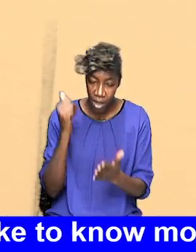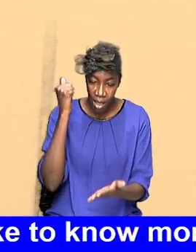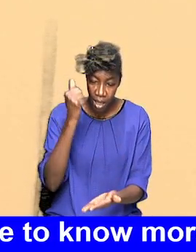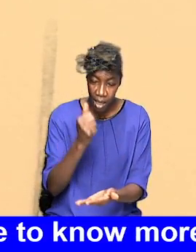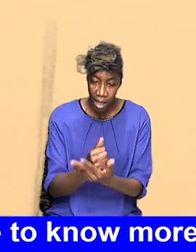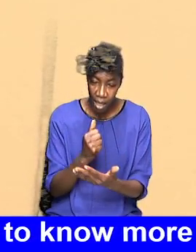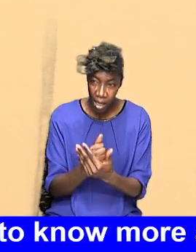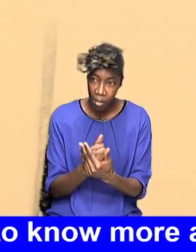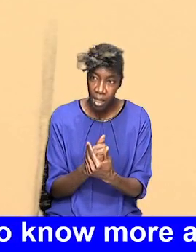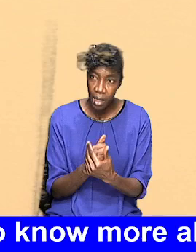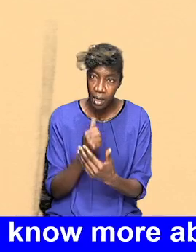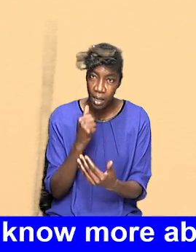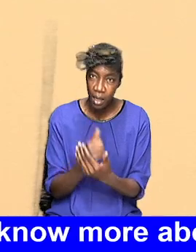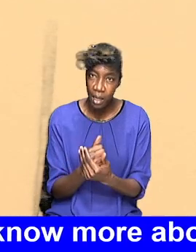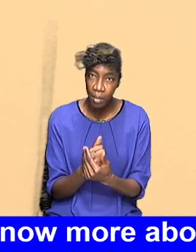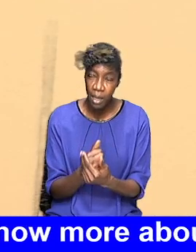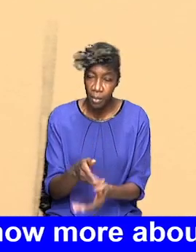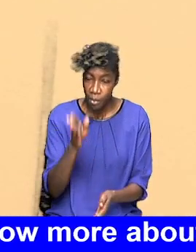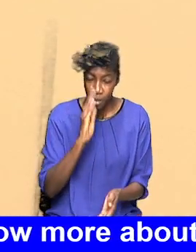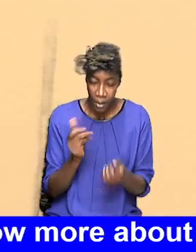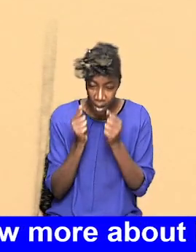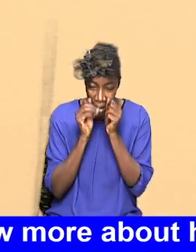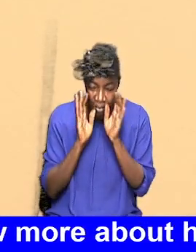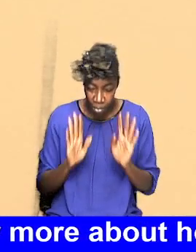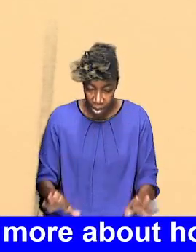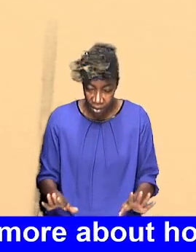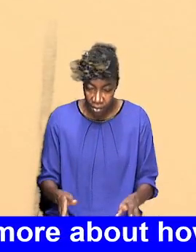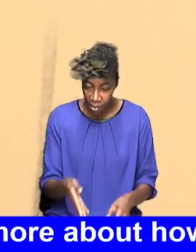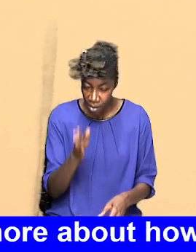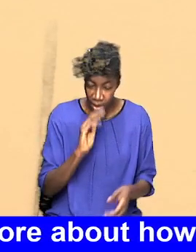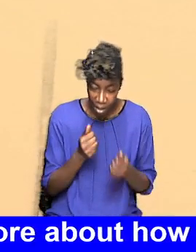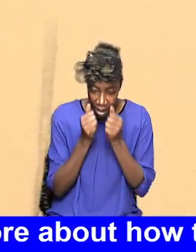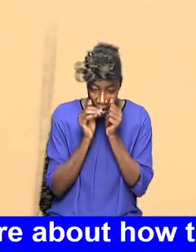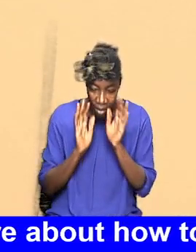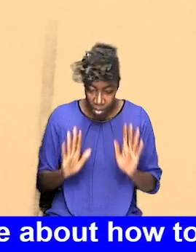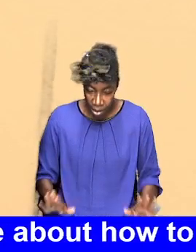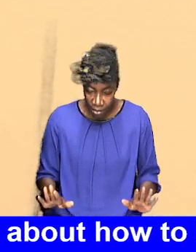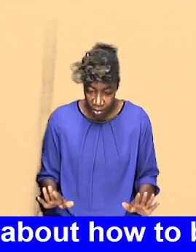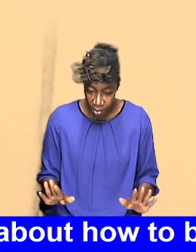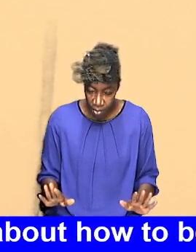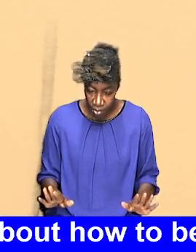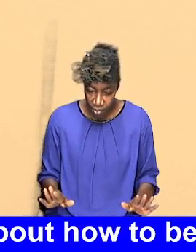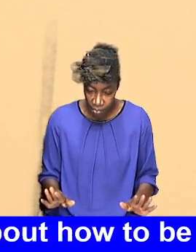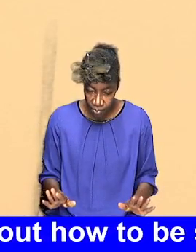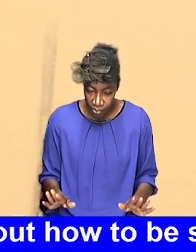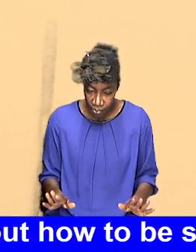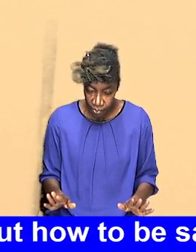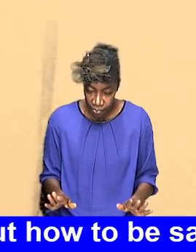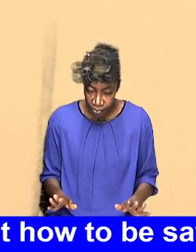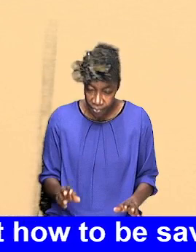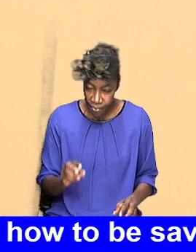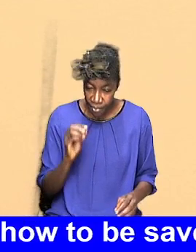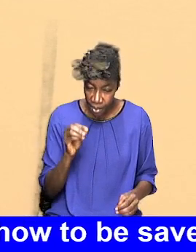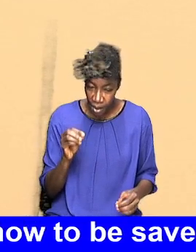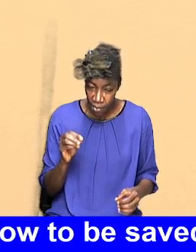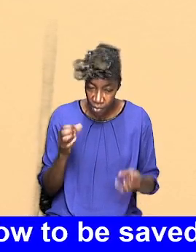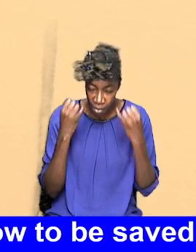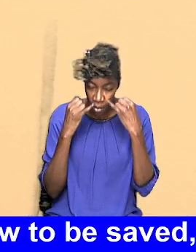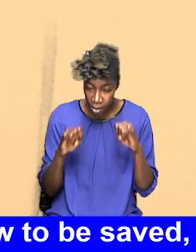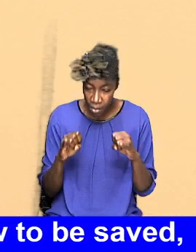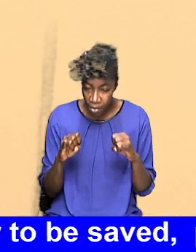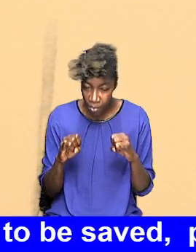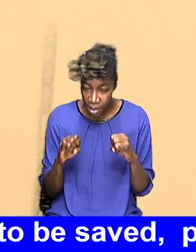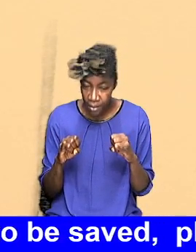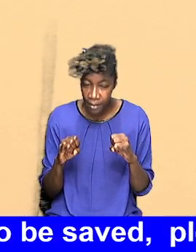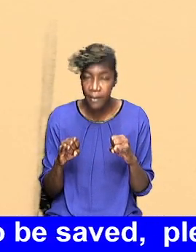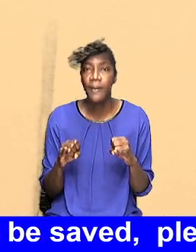Amen. Amen. God bless you. God bless you. God bless you. Let's have a few announcements before I close. You